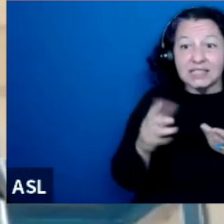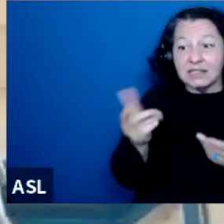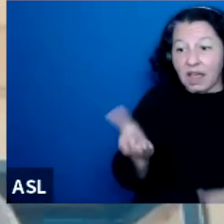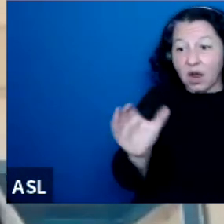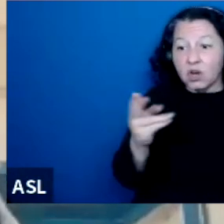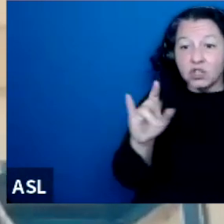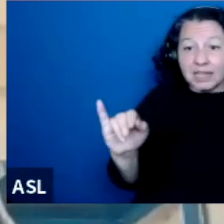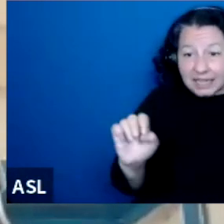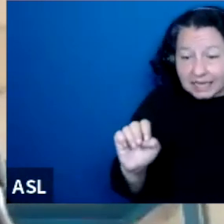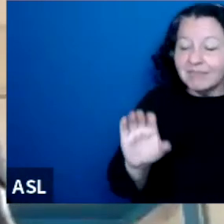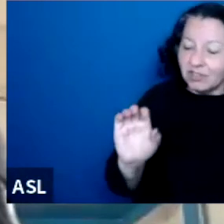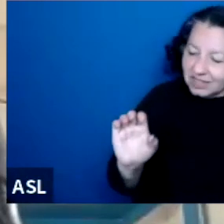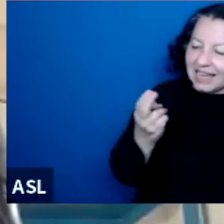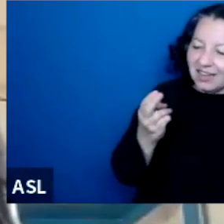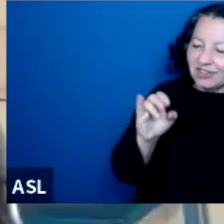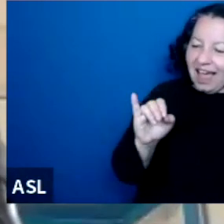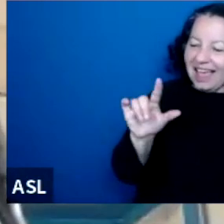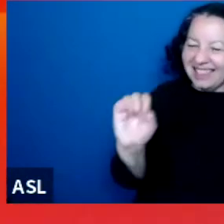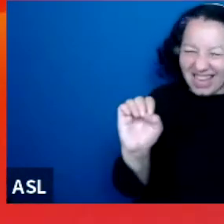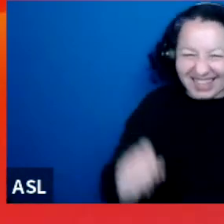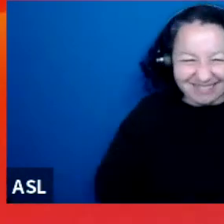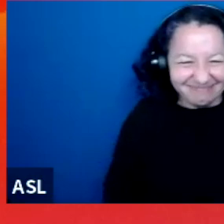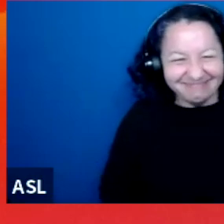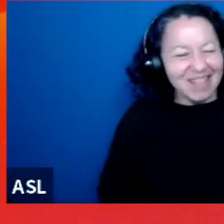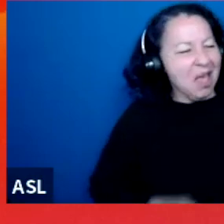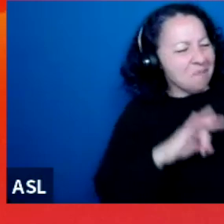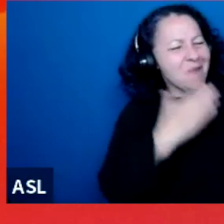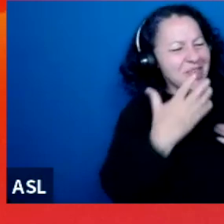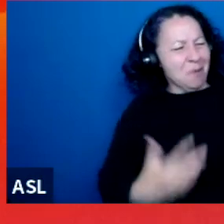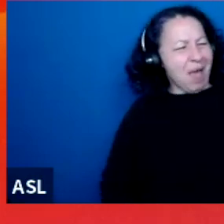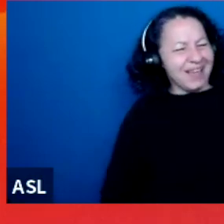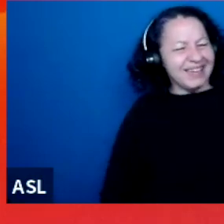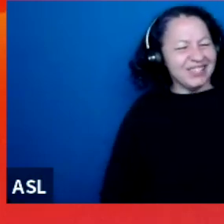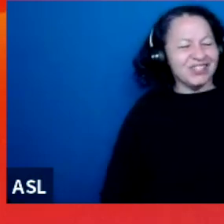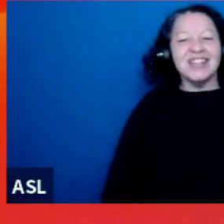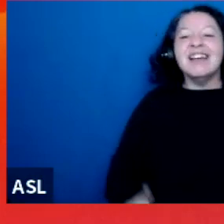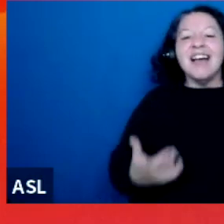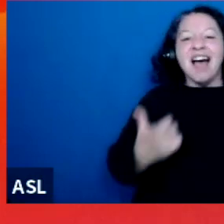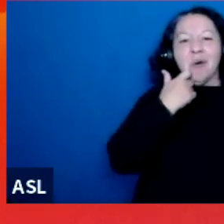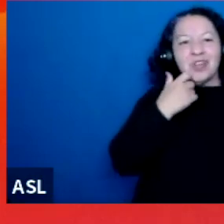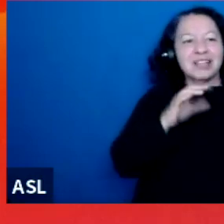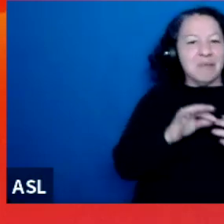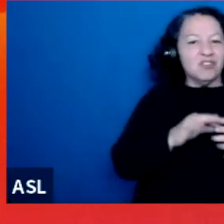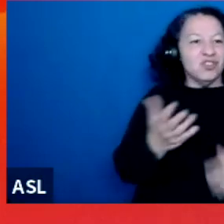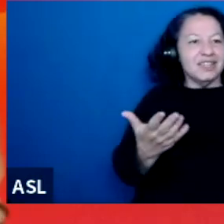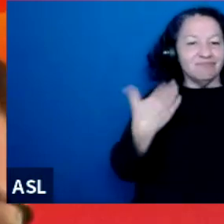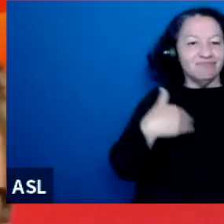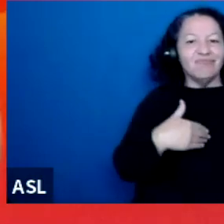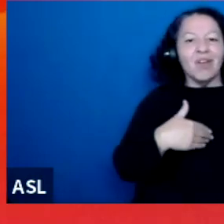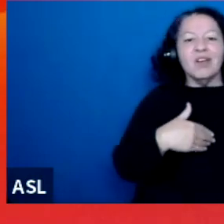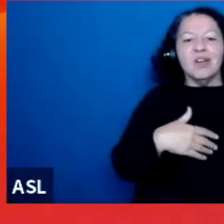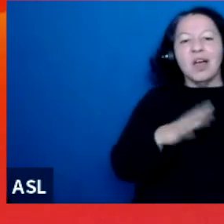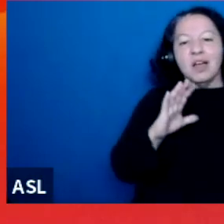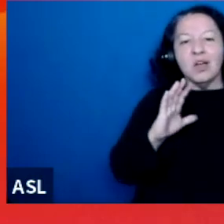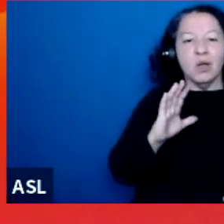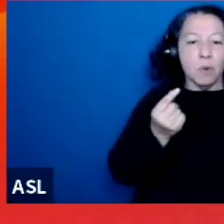Chile. Yeah. perfect. Thank you so much. Yeah, and as I was saying early on, we're running our